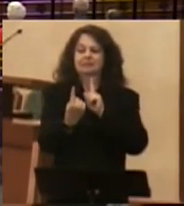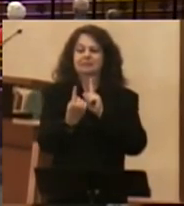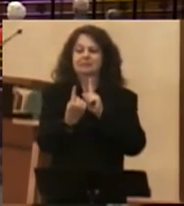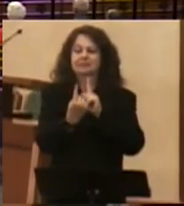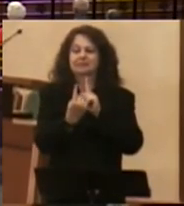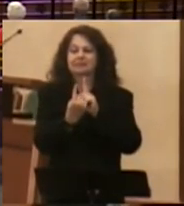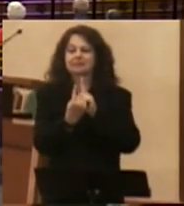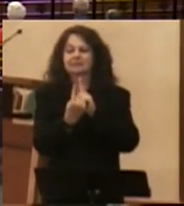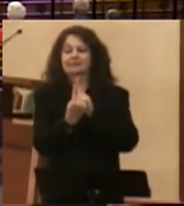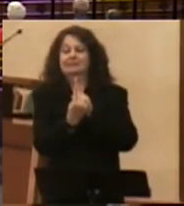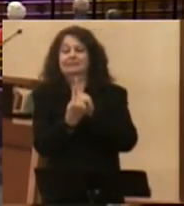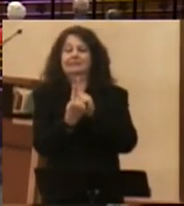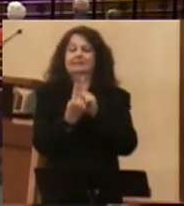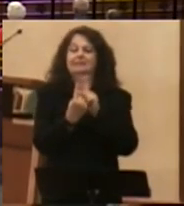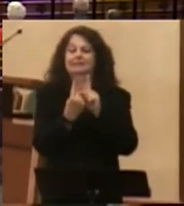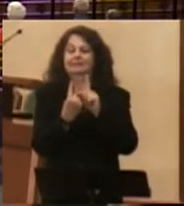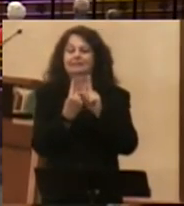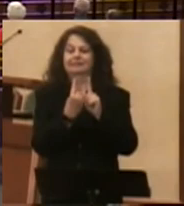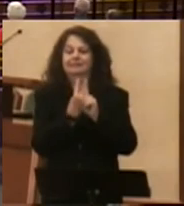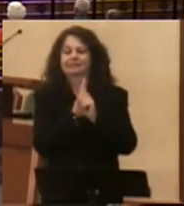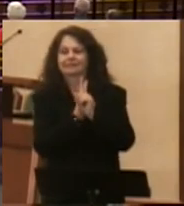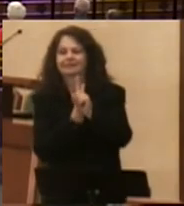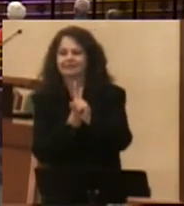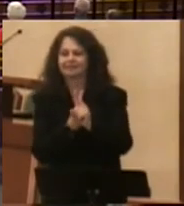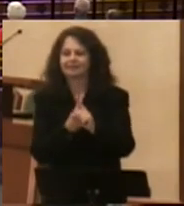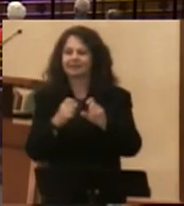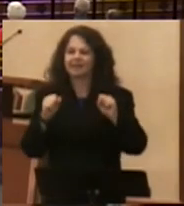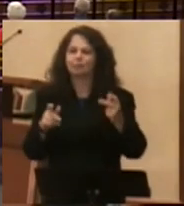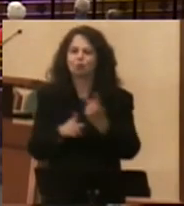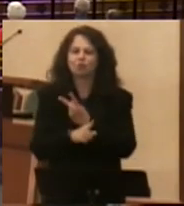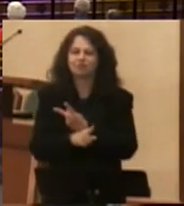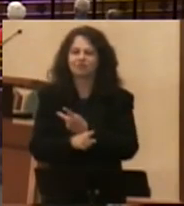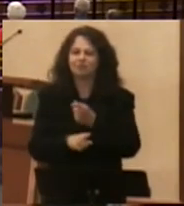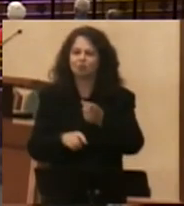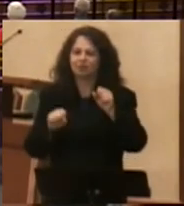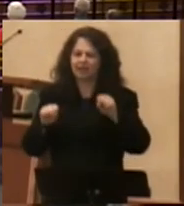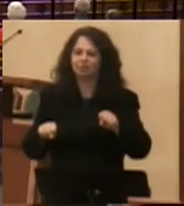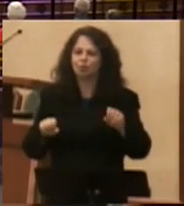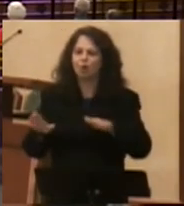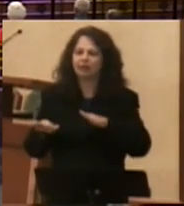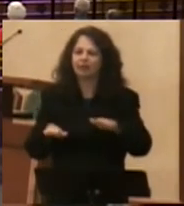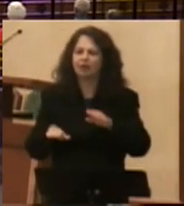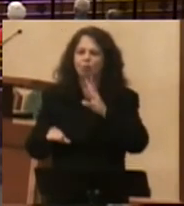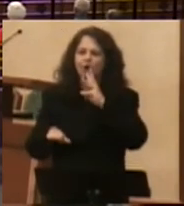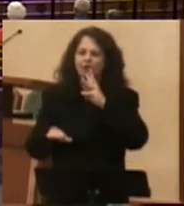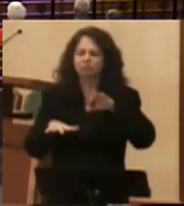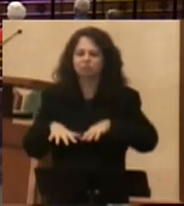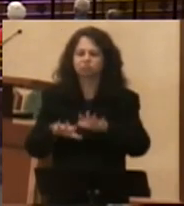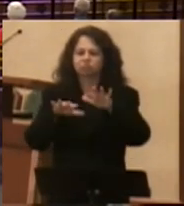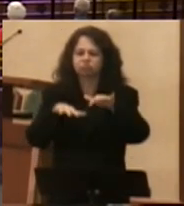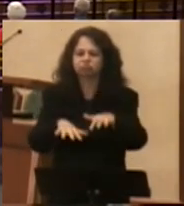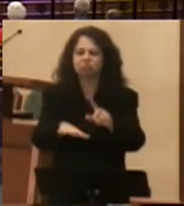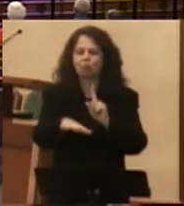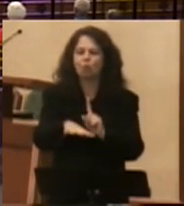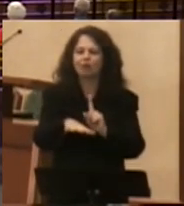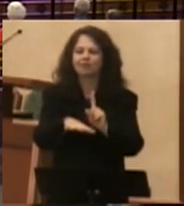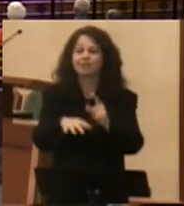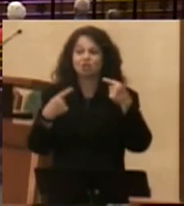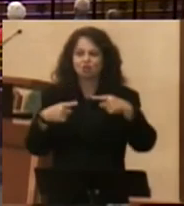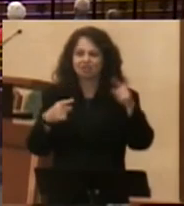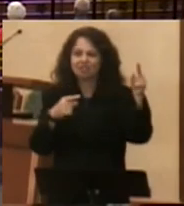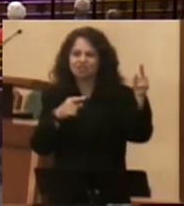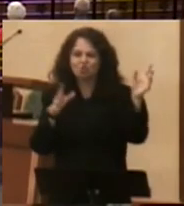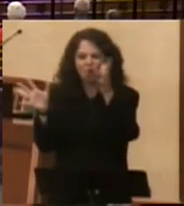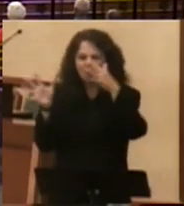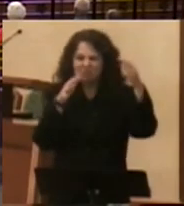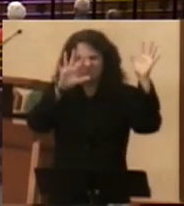could be worse. Could be walking on water in a storm at